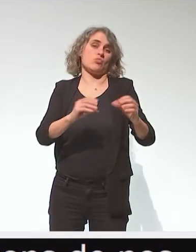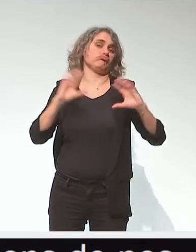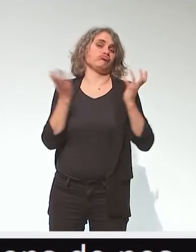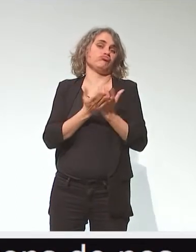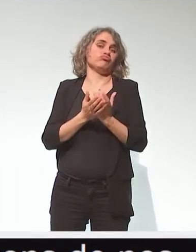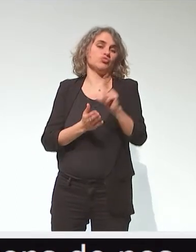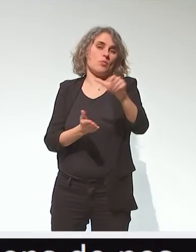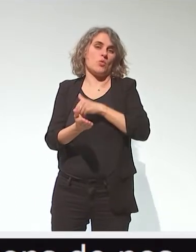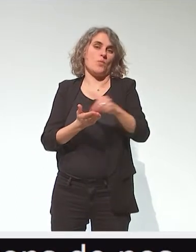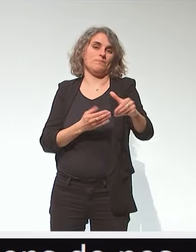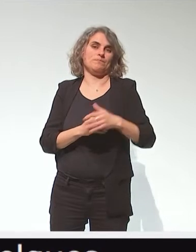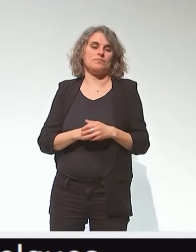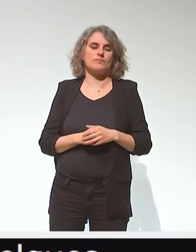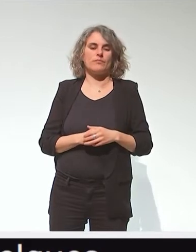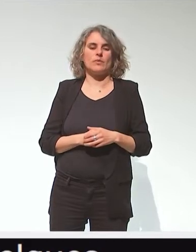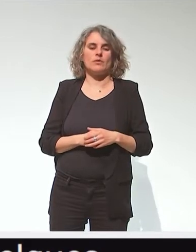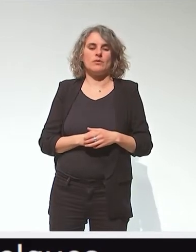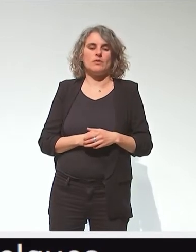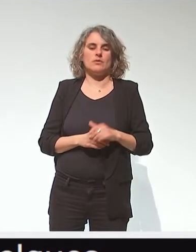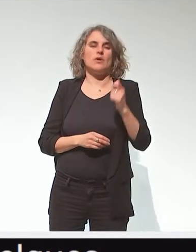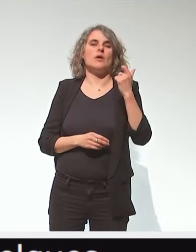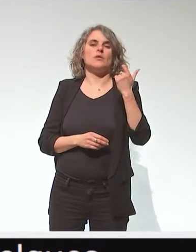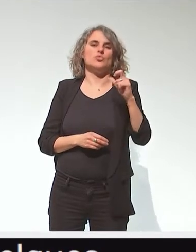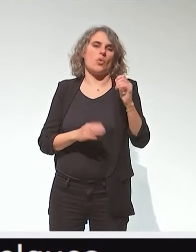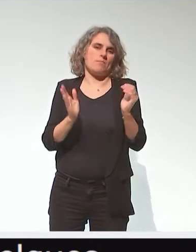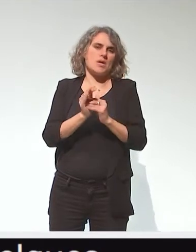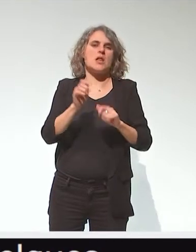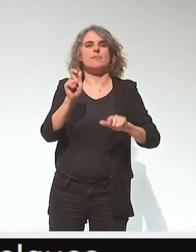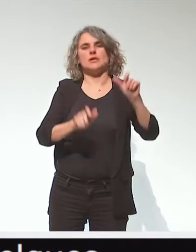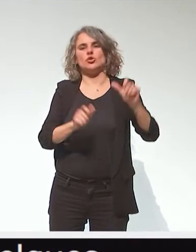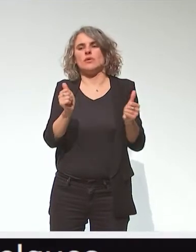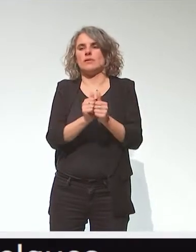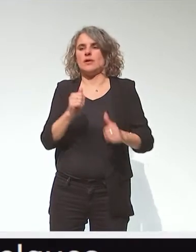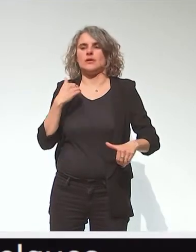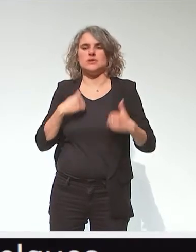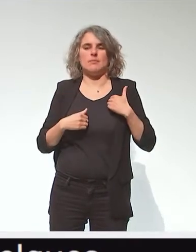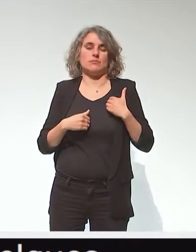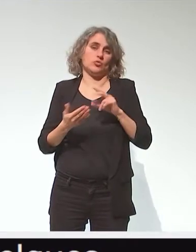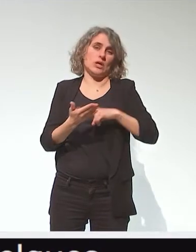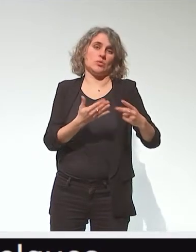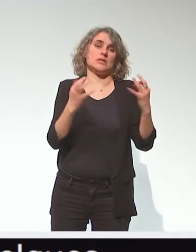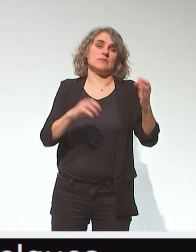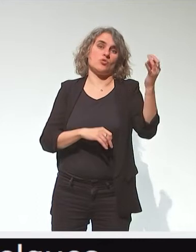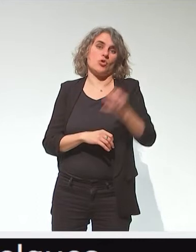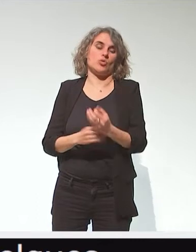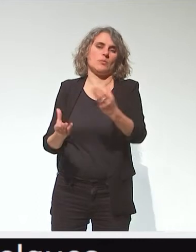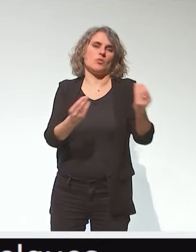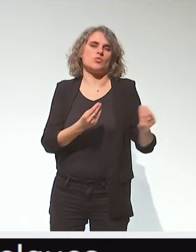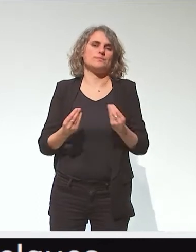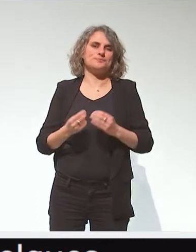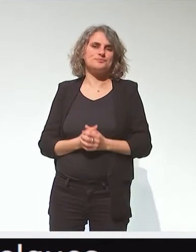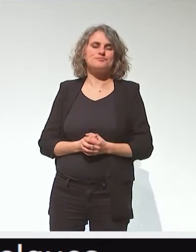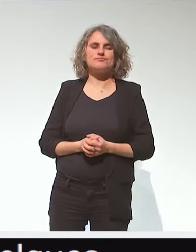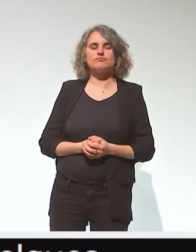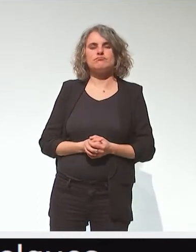disabilities, which is approximately 10% of inhabitants. The share of